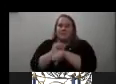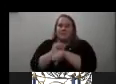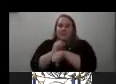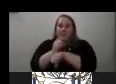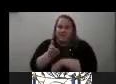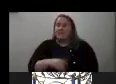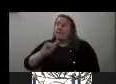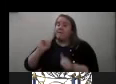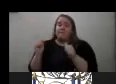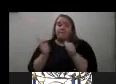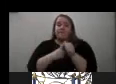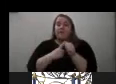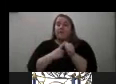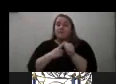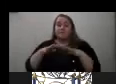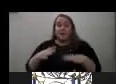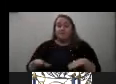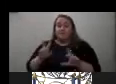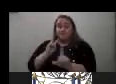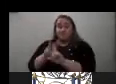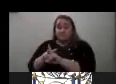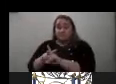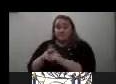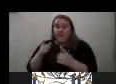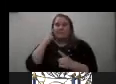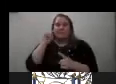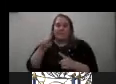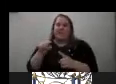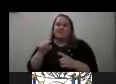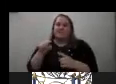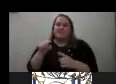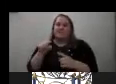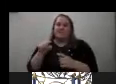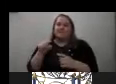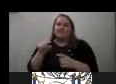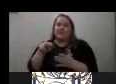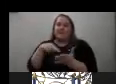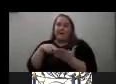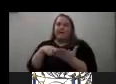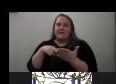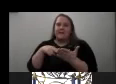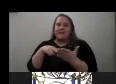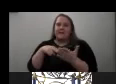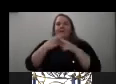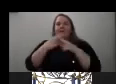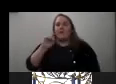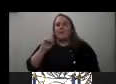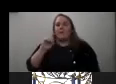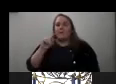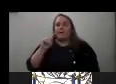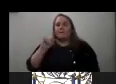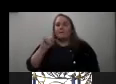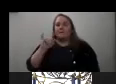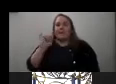very first costume assignment was for this ballet by George Balanchine called Cotillon. It was